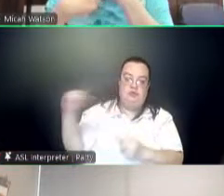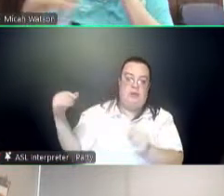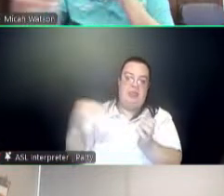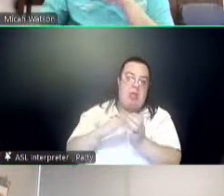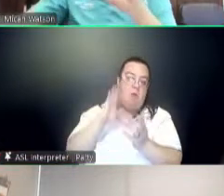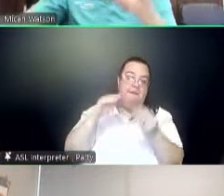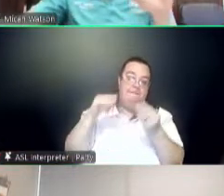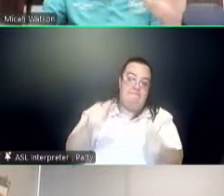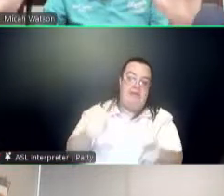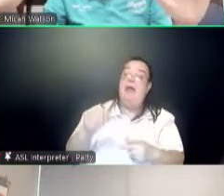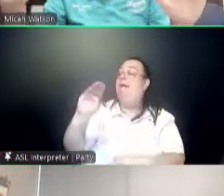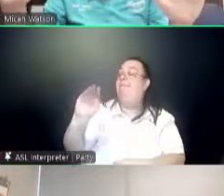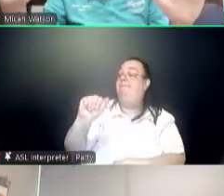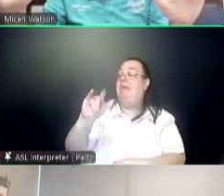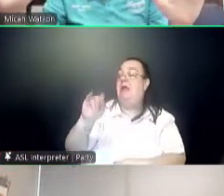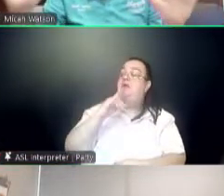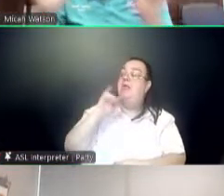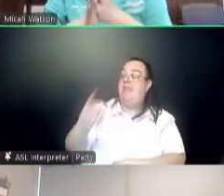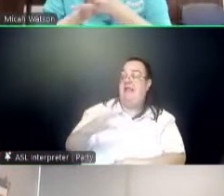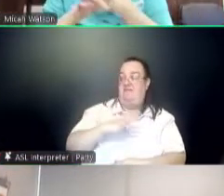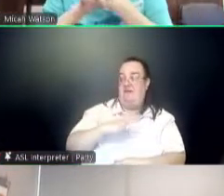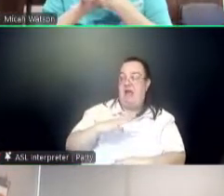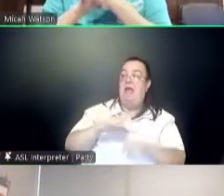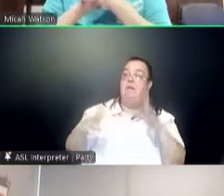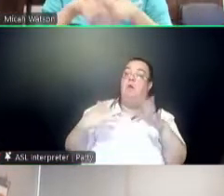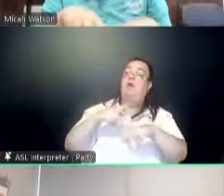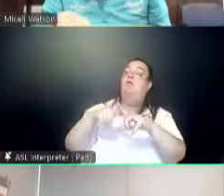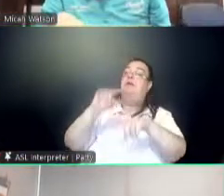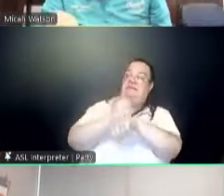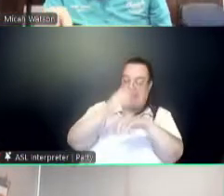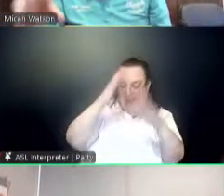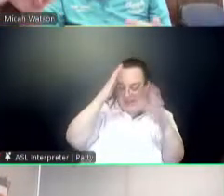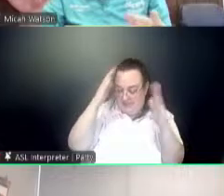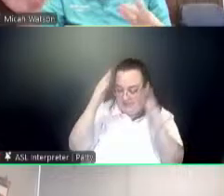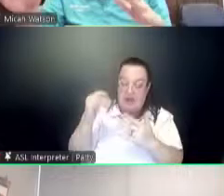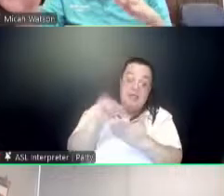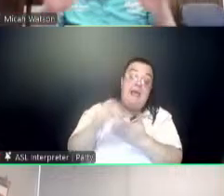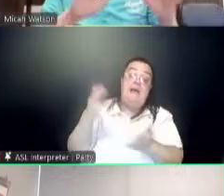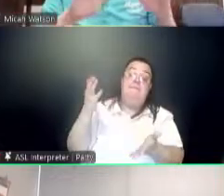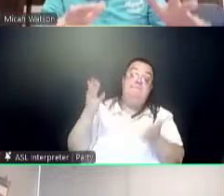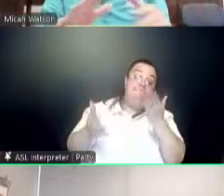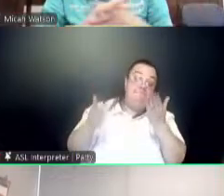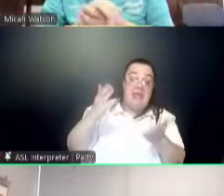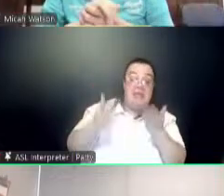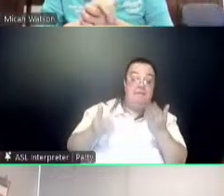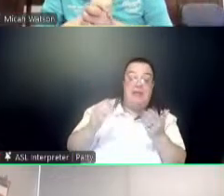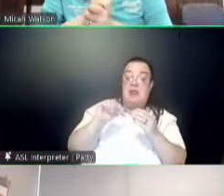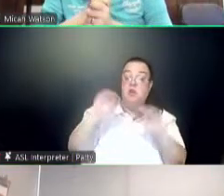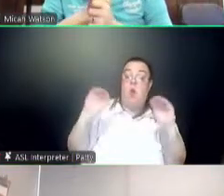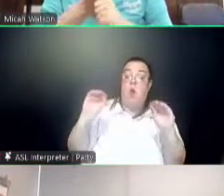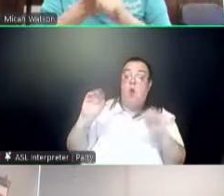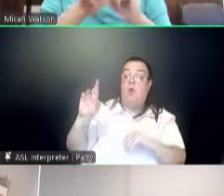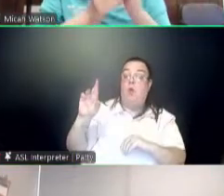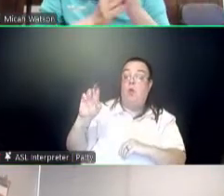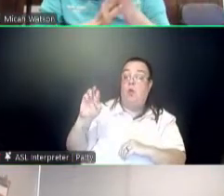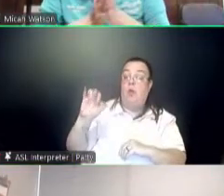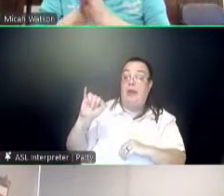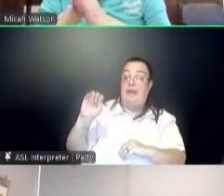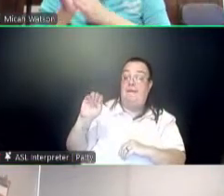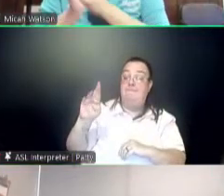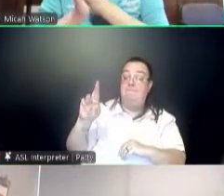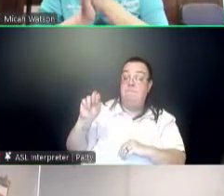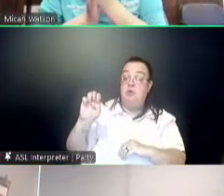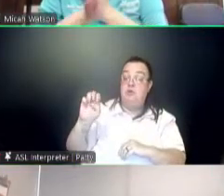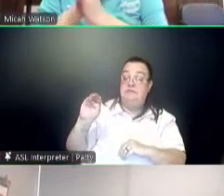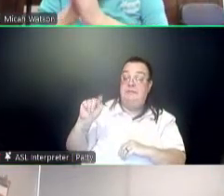That's fine. I want to set expectations. Yeah, absolutely. That there may not be any reimbursements coming this year